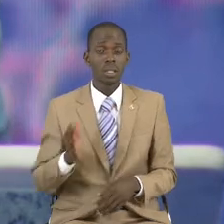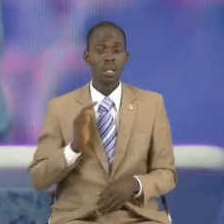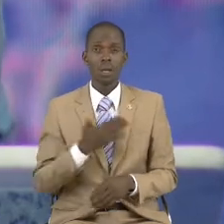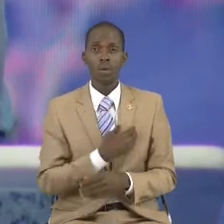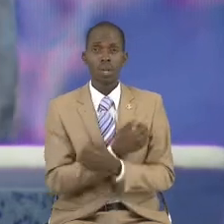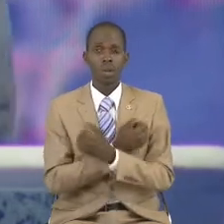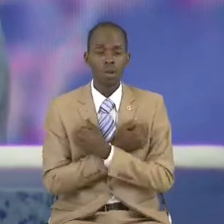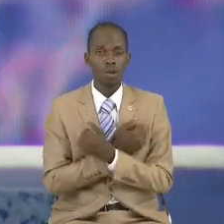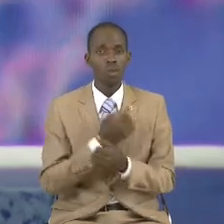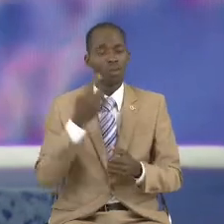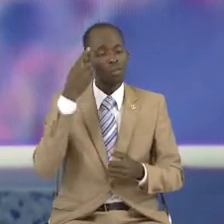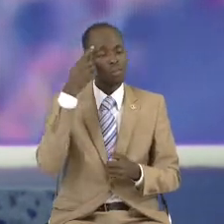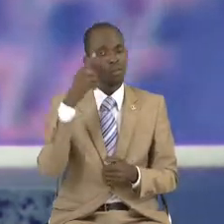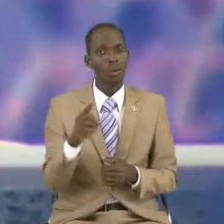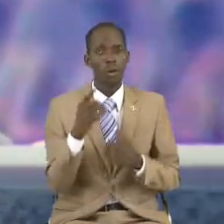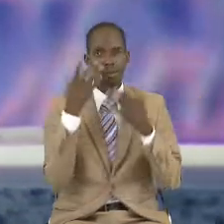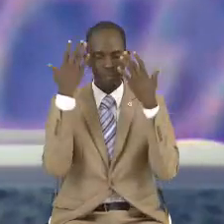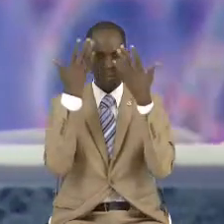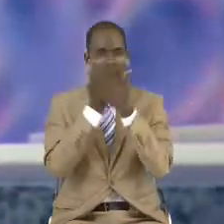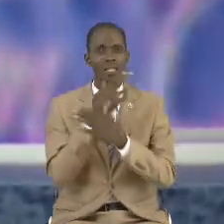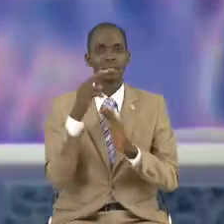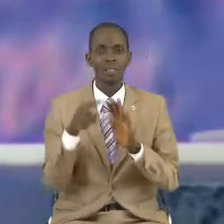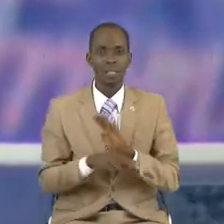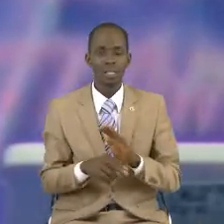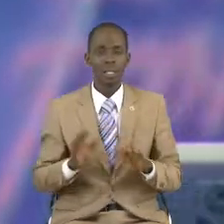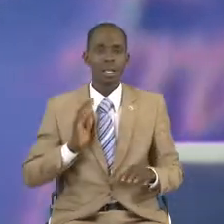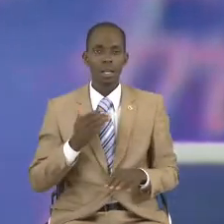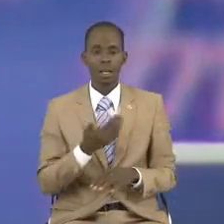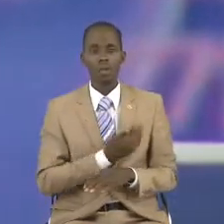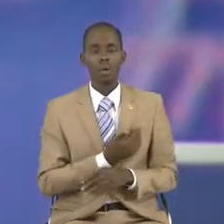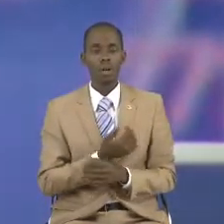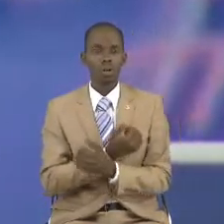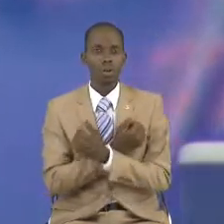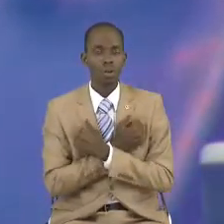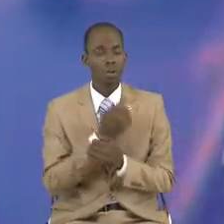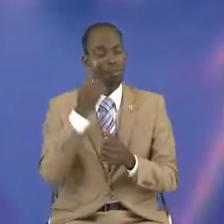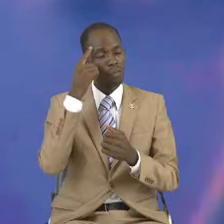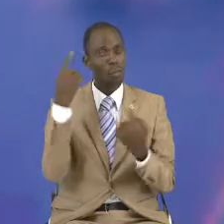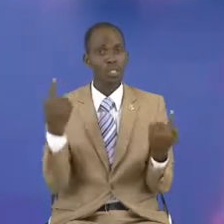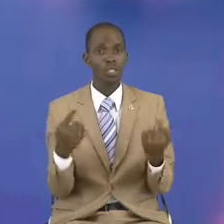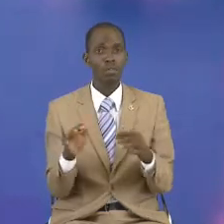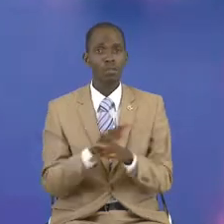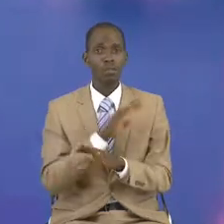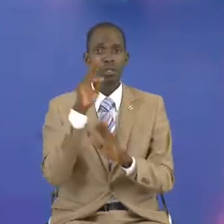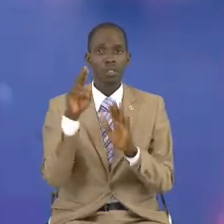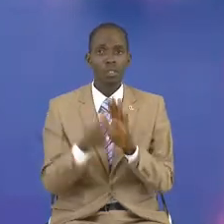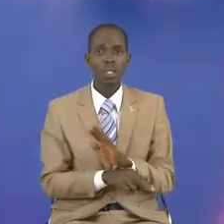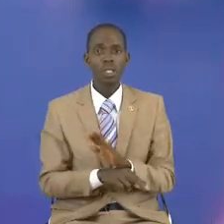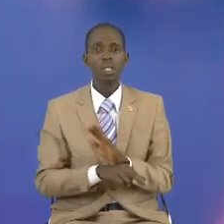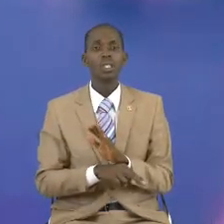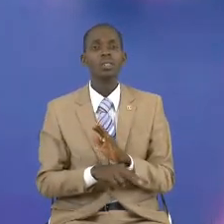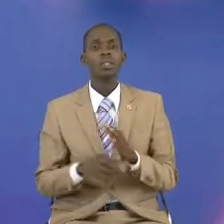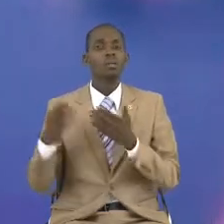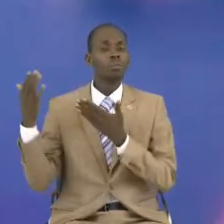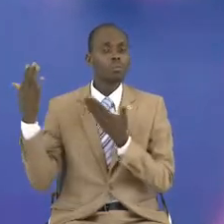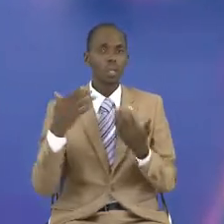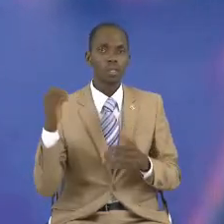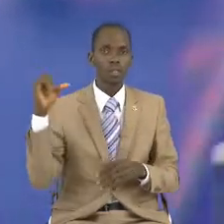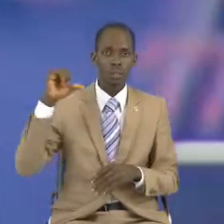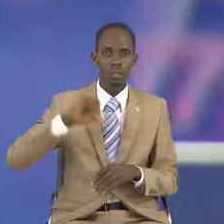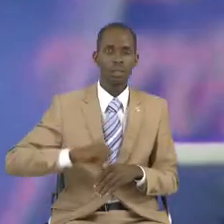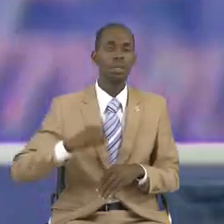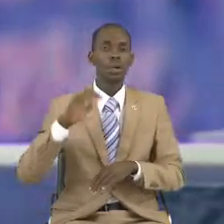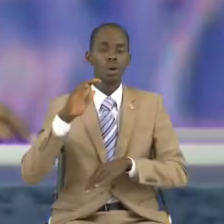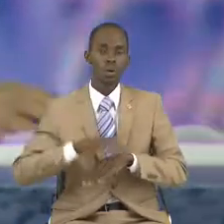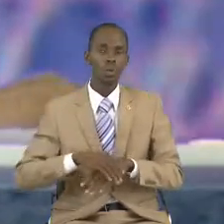darkness our love for sinfulness brought condemnation upon every